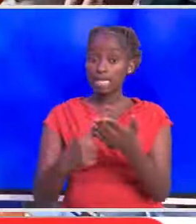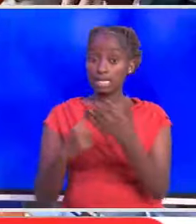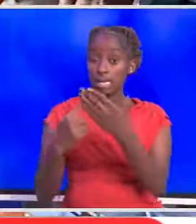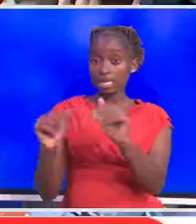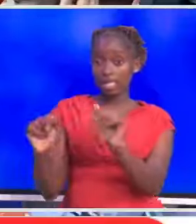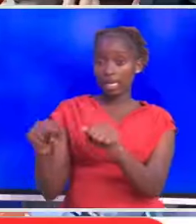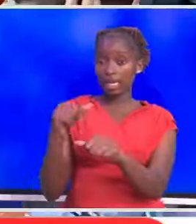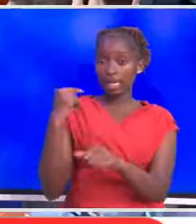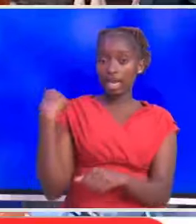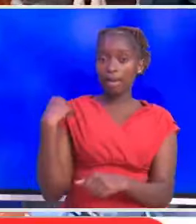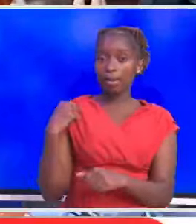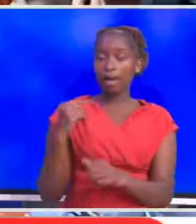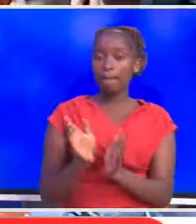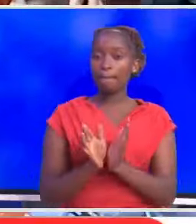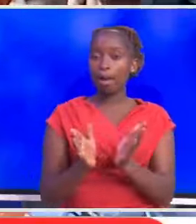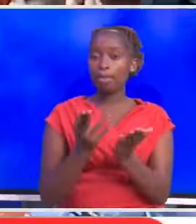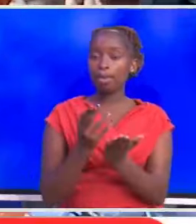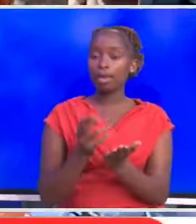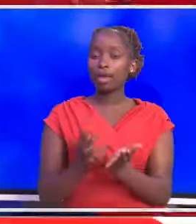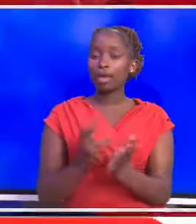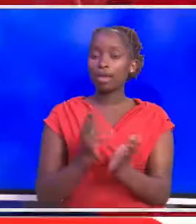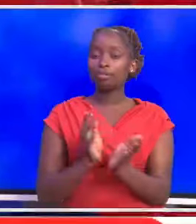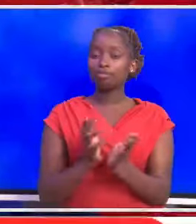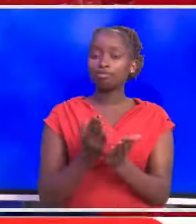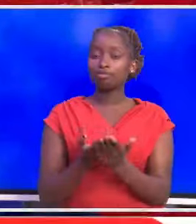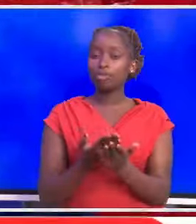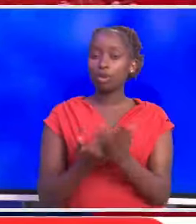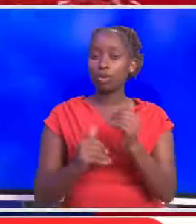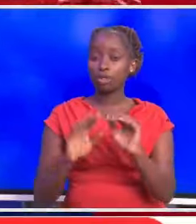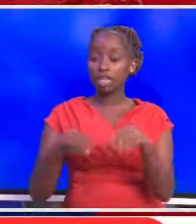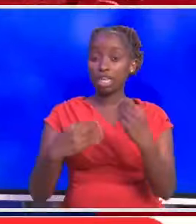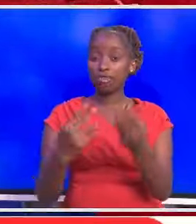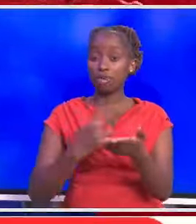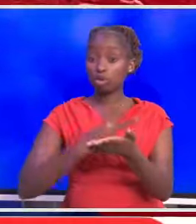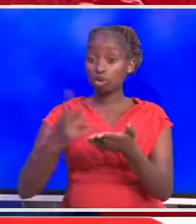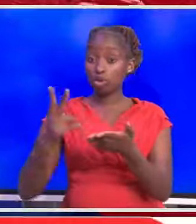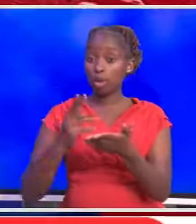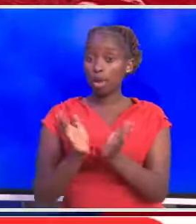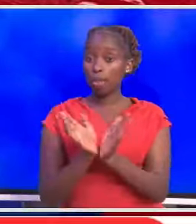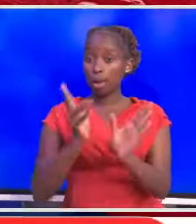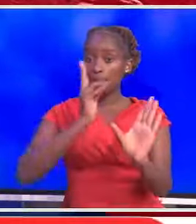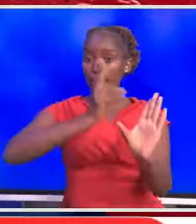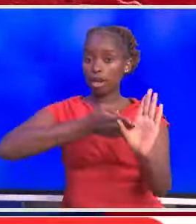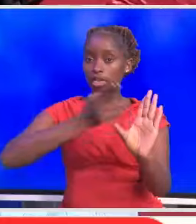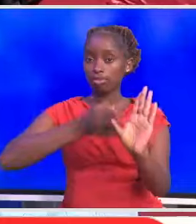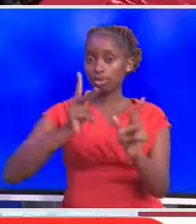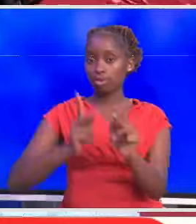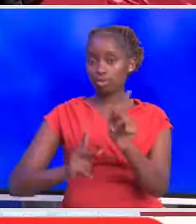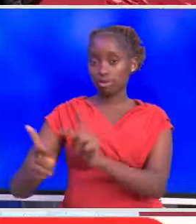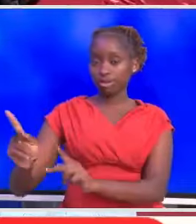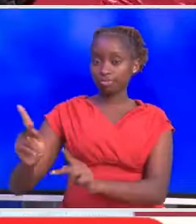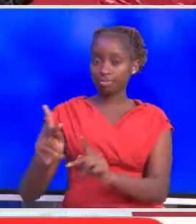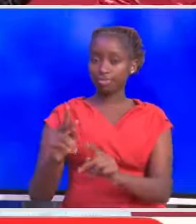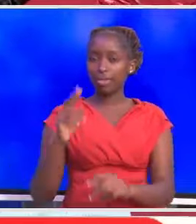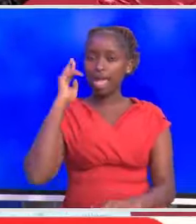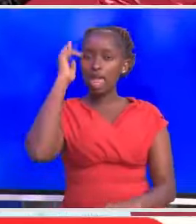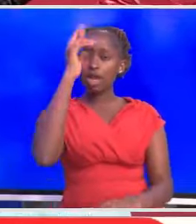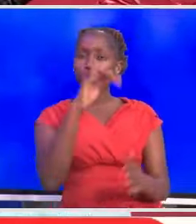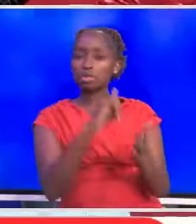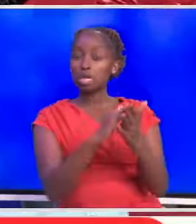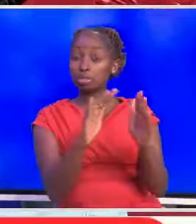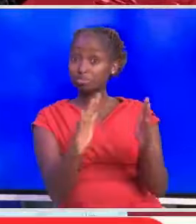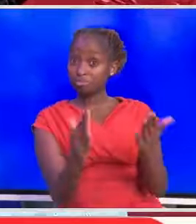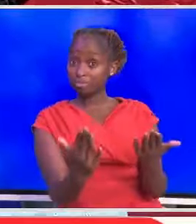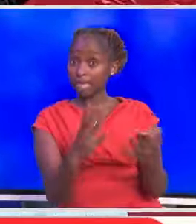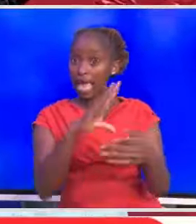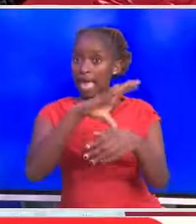of public recommendations that were submitted during the two-week public participation process. The purpose of this was to get